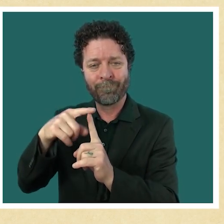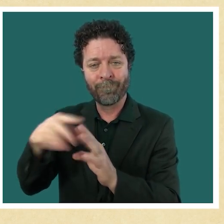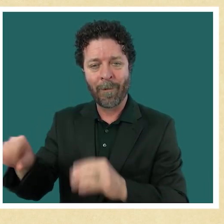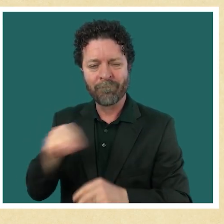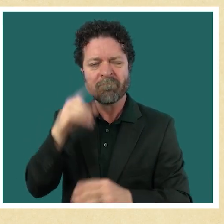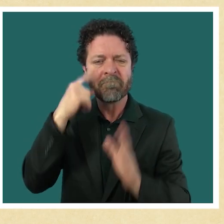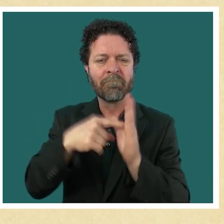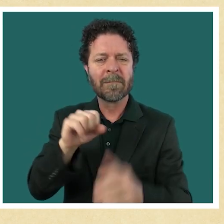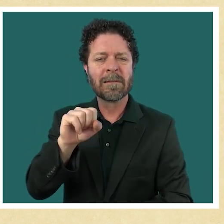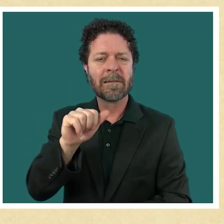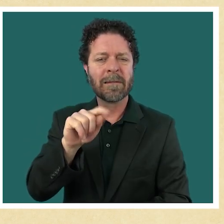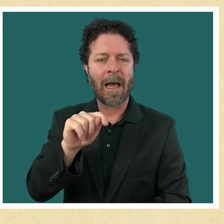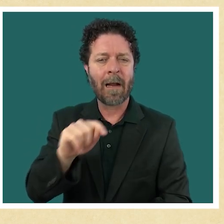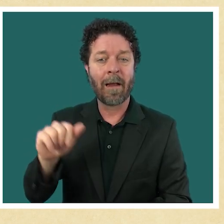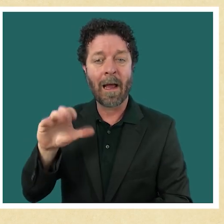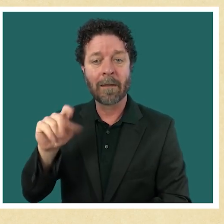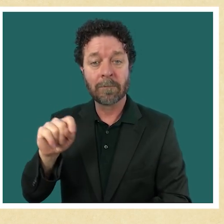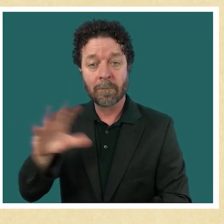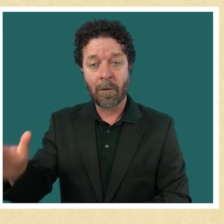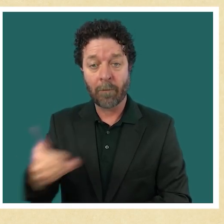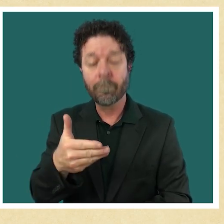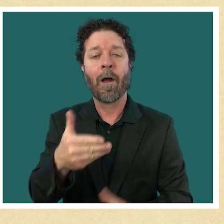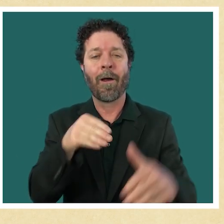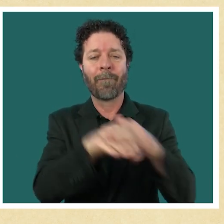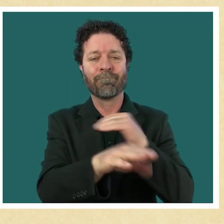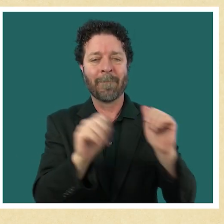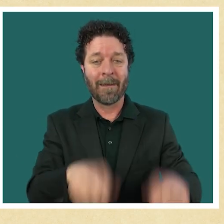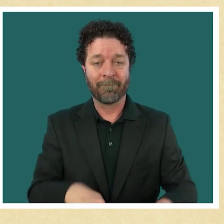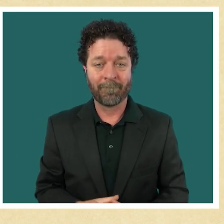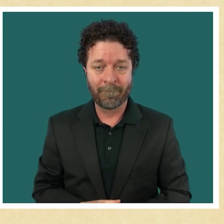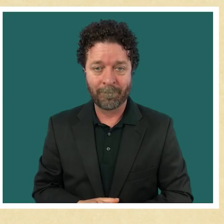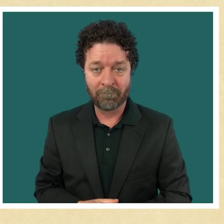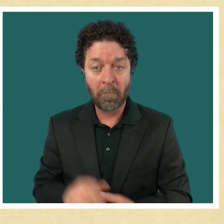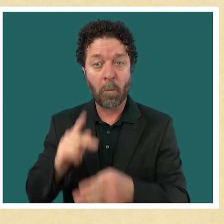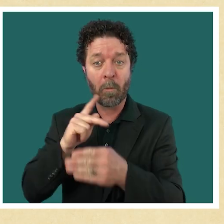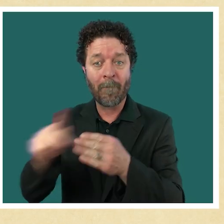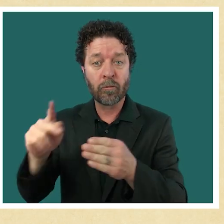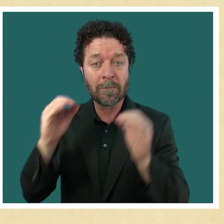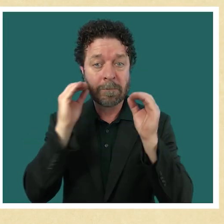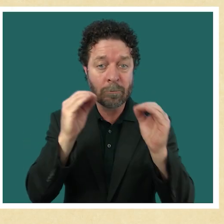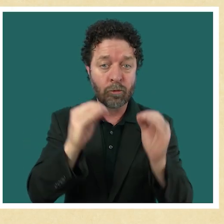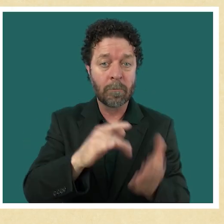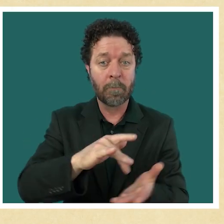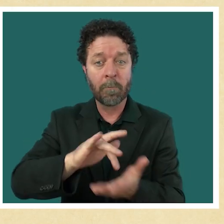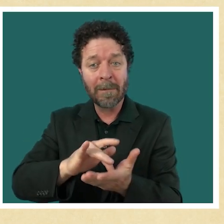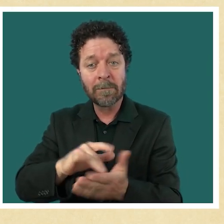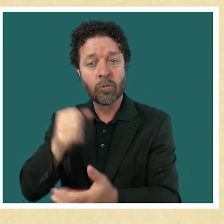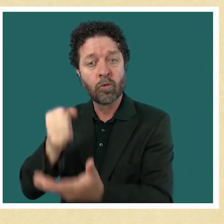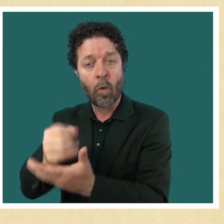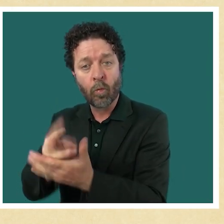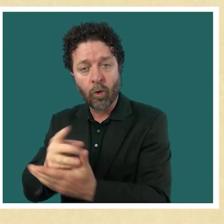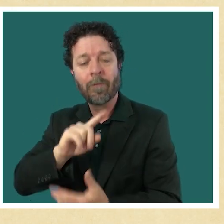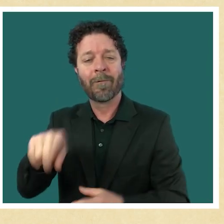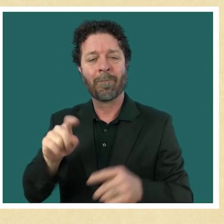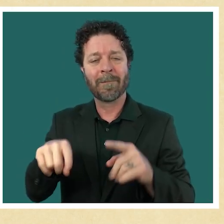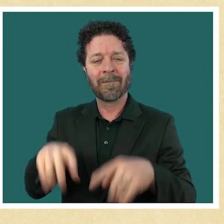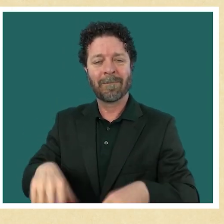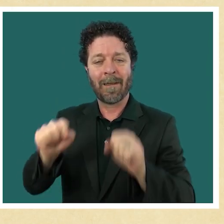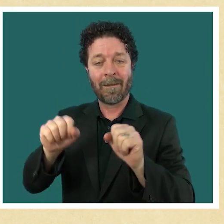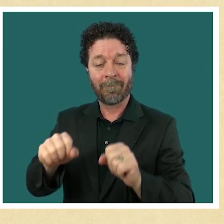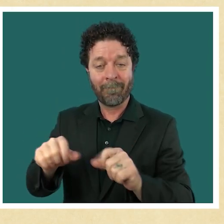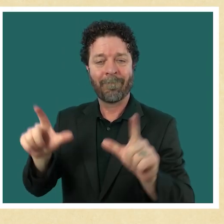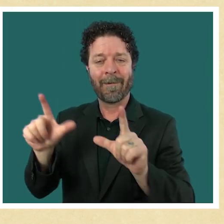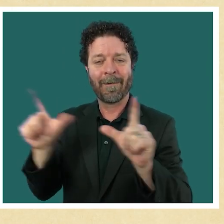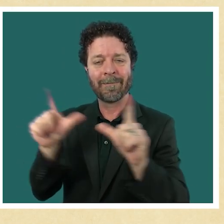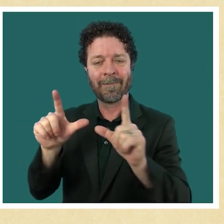from standardized tests like the SAT or ACT for admissions. Some professions like teaching, medicine,